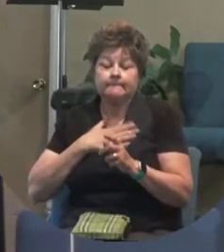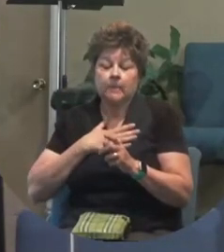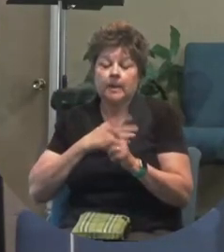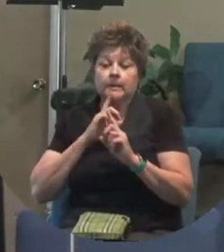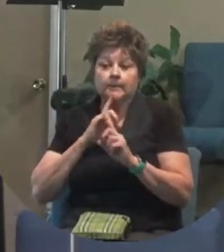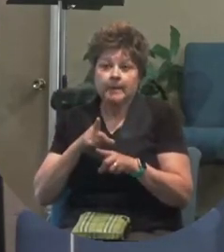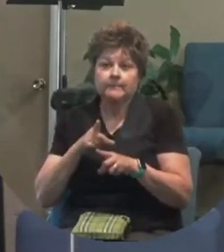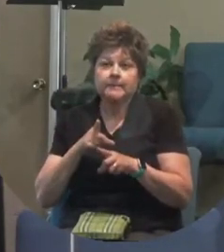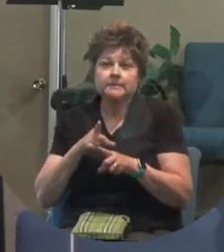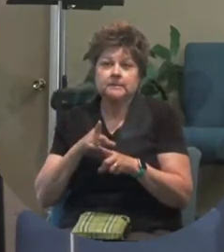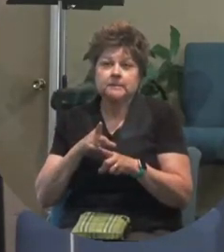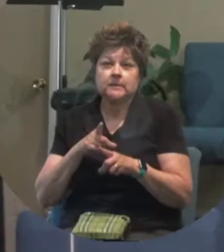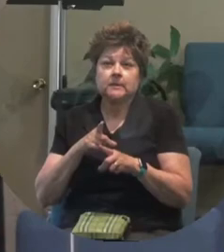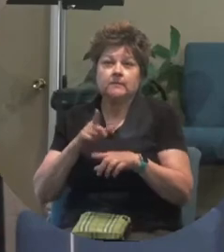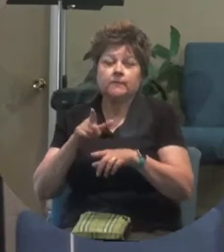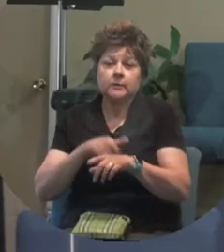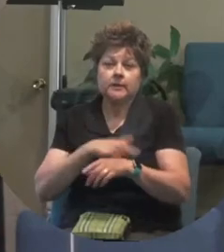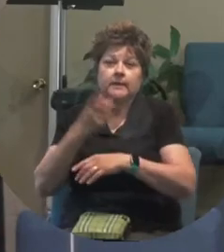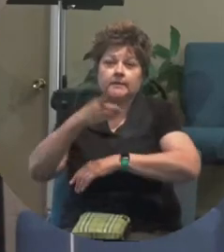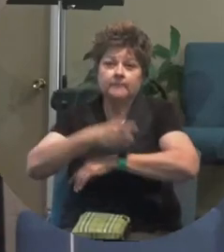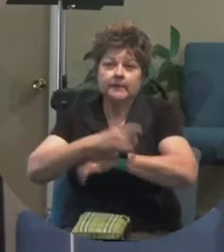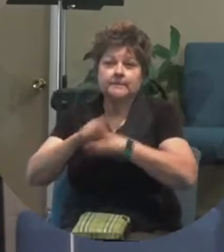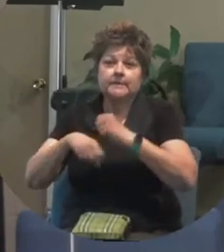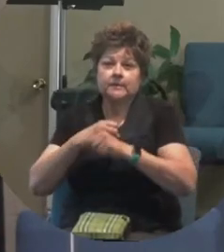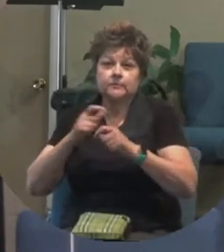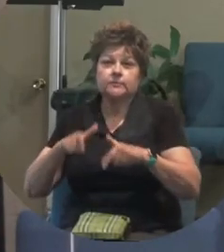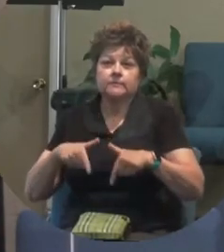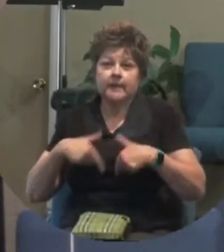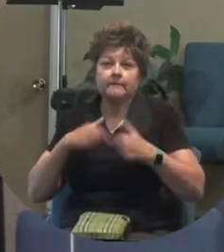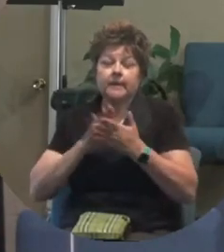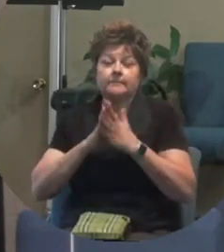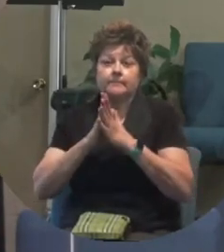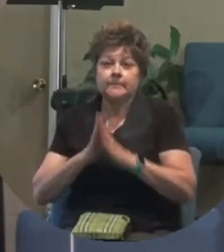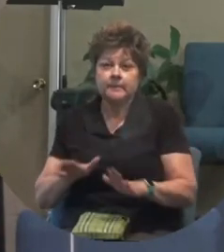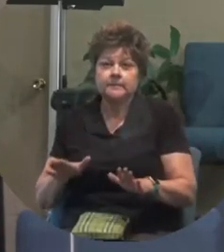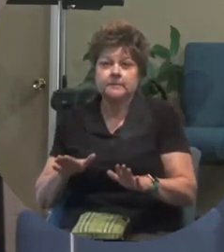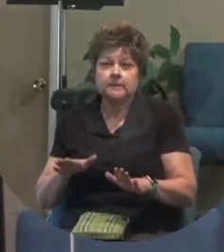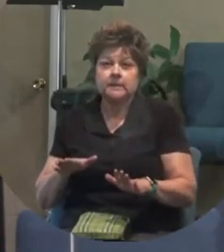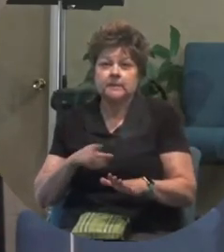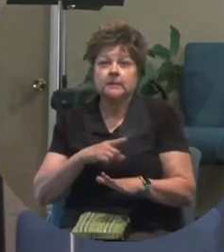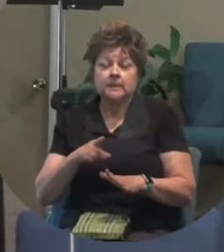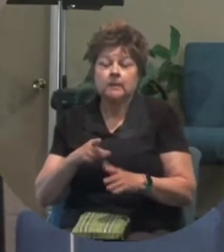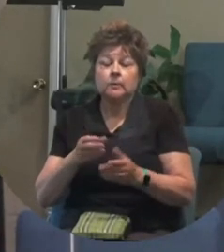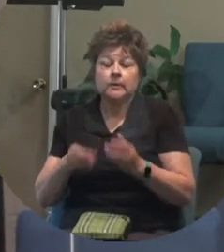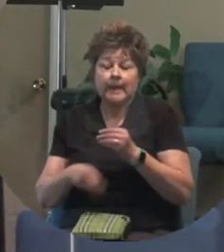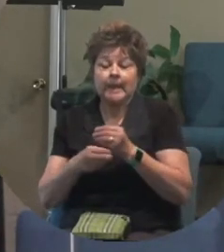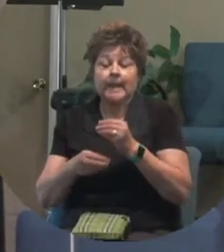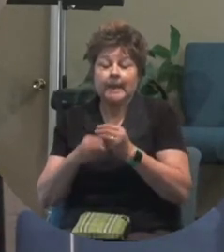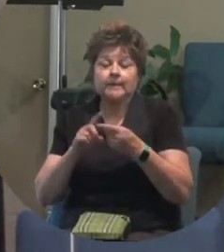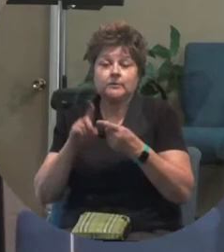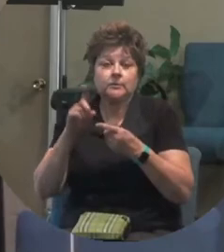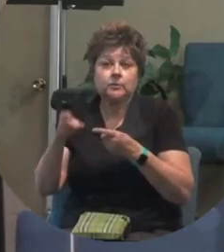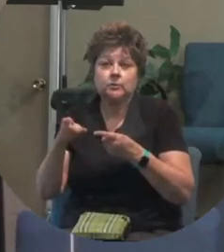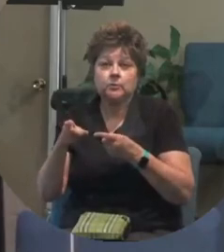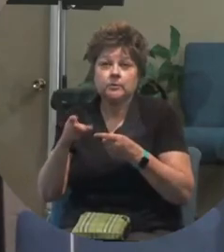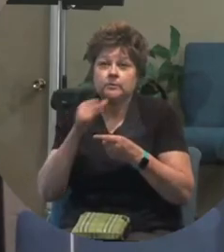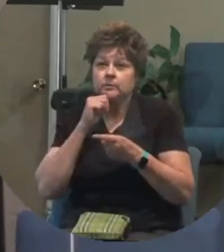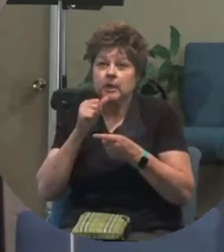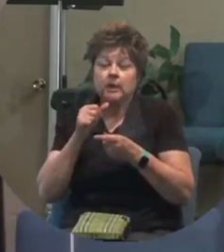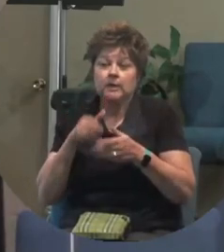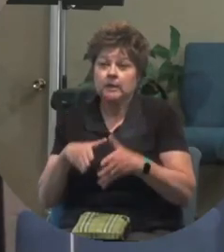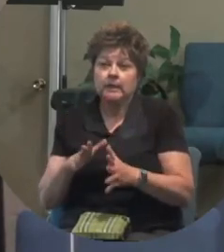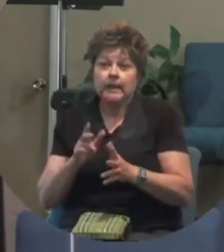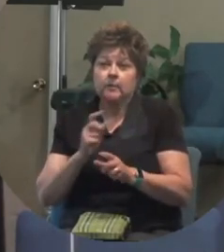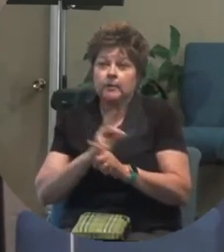commandments. For length of days and years of life and peace they will add to you. Do not let kindness and